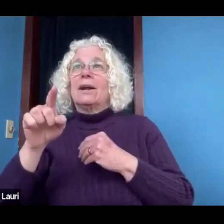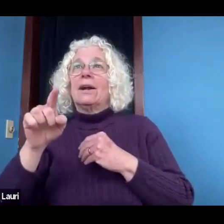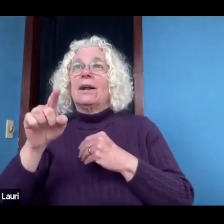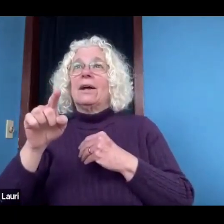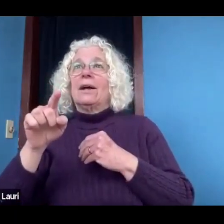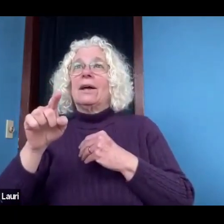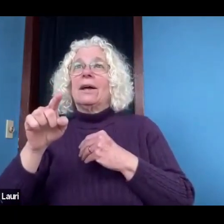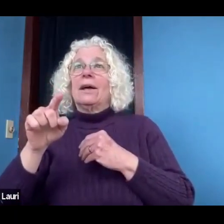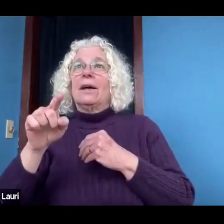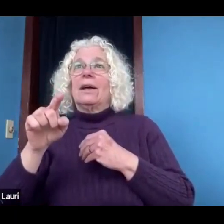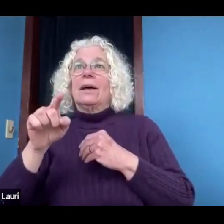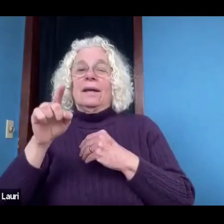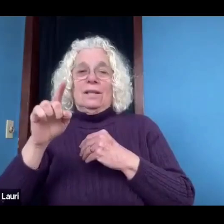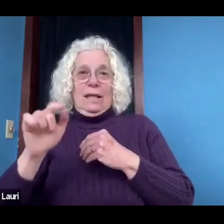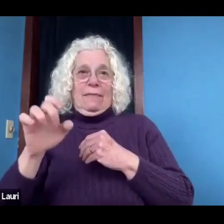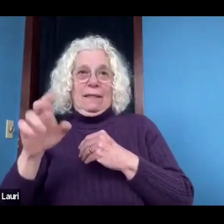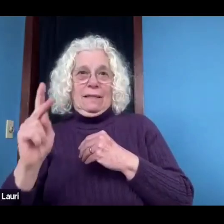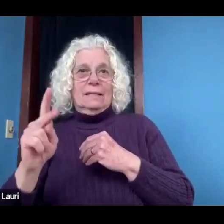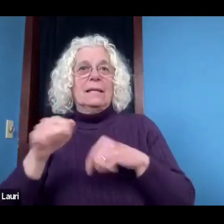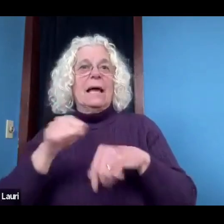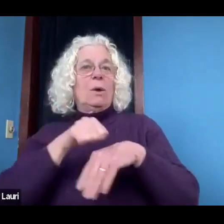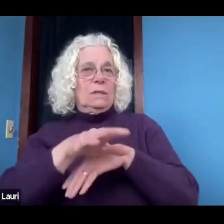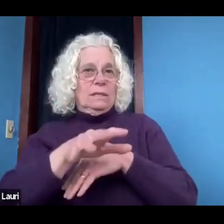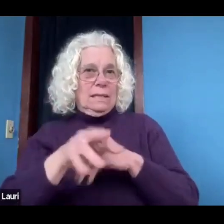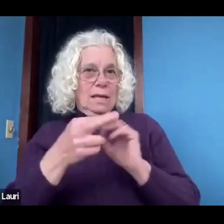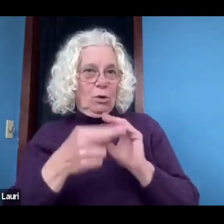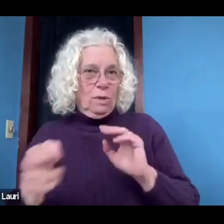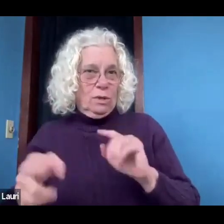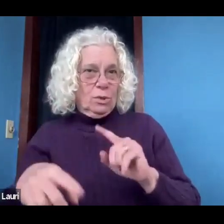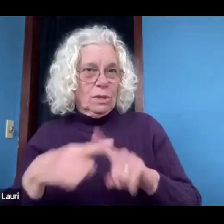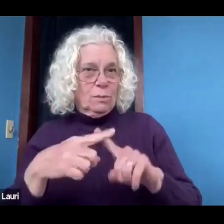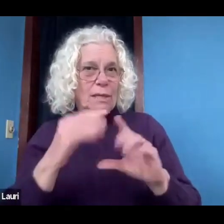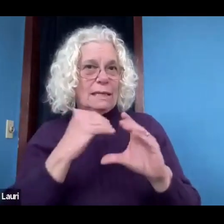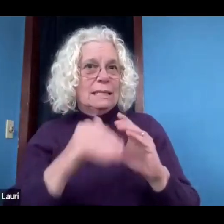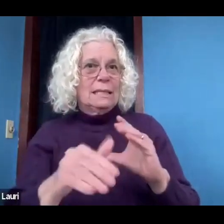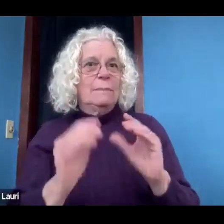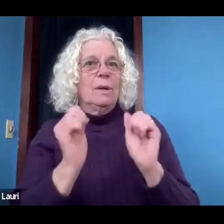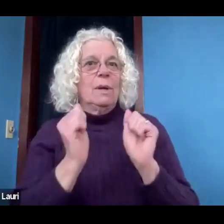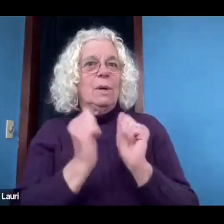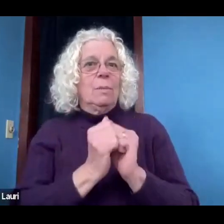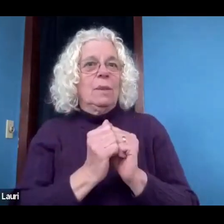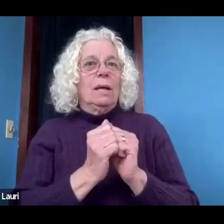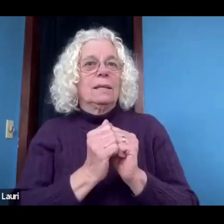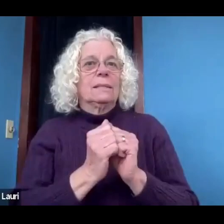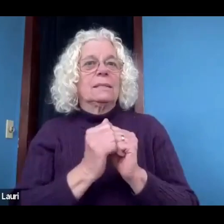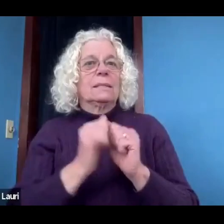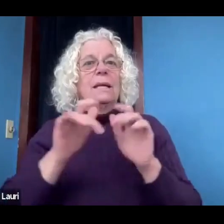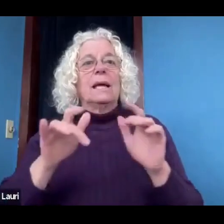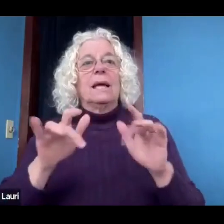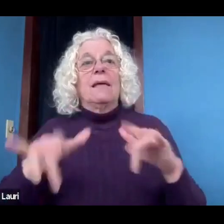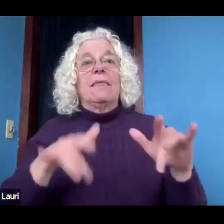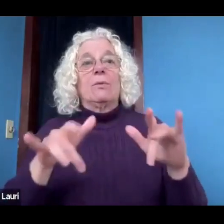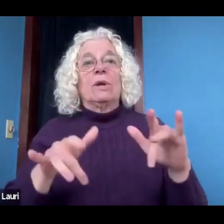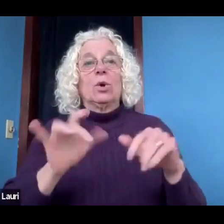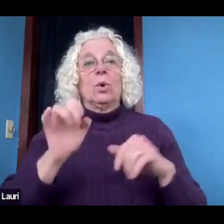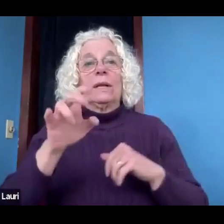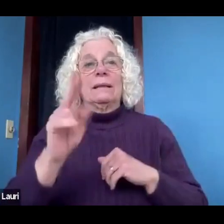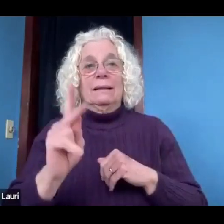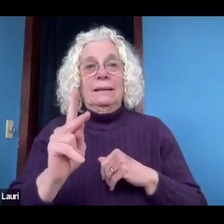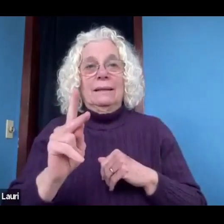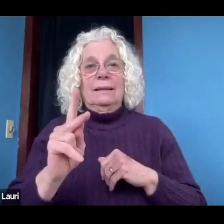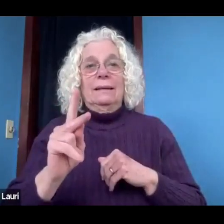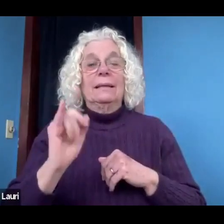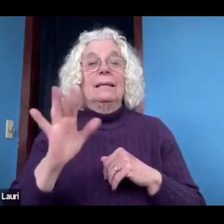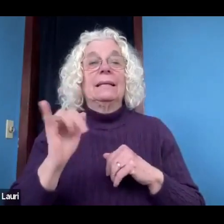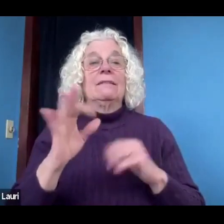send out all these resources in the follow-up email along with a link to the recording. And if you have any further questions, feel